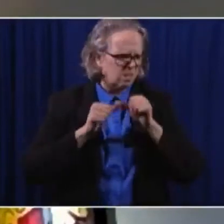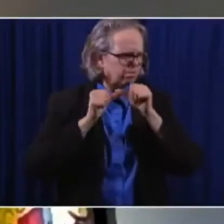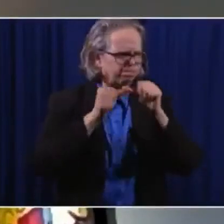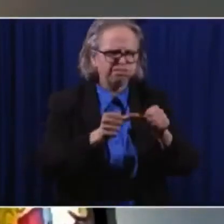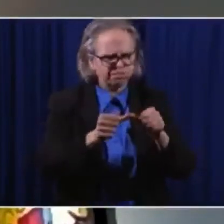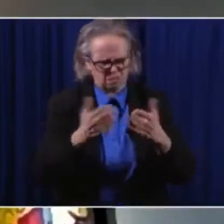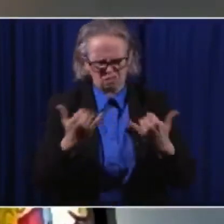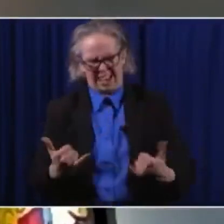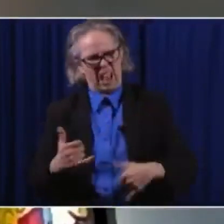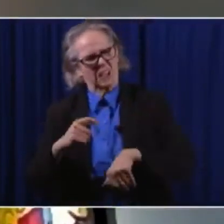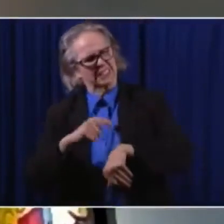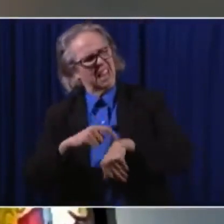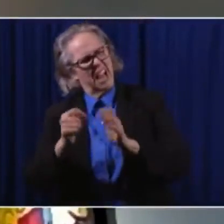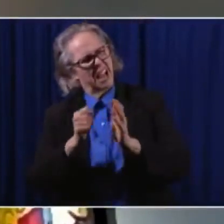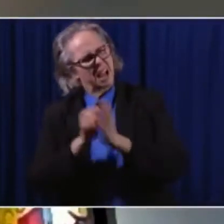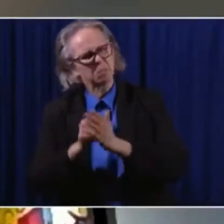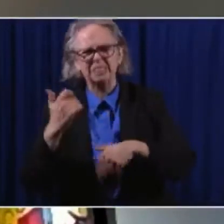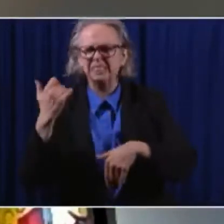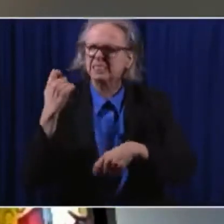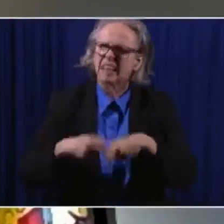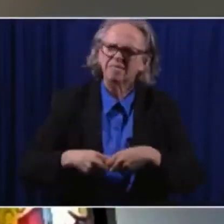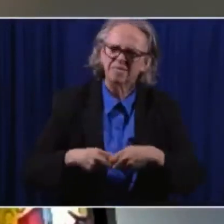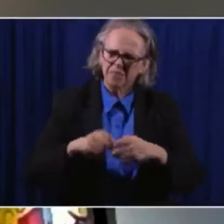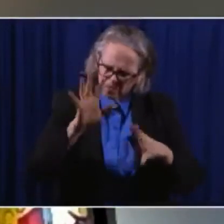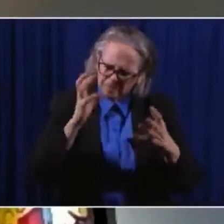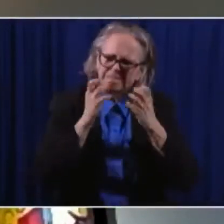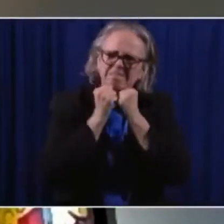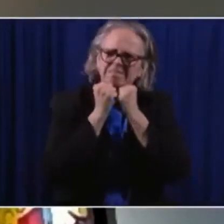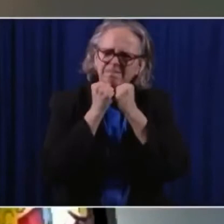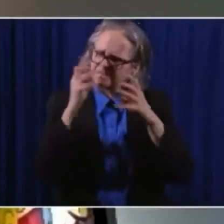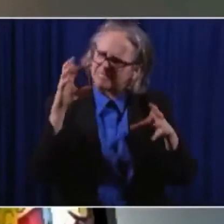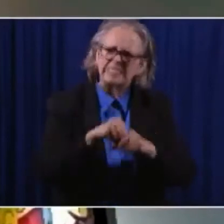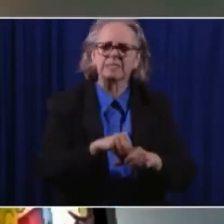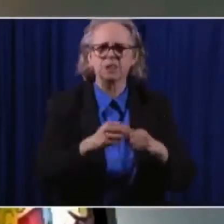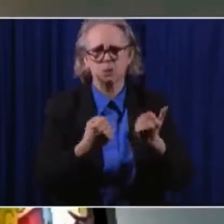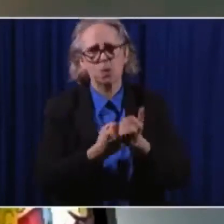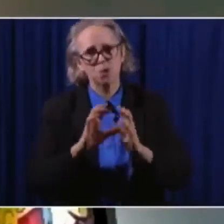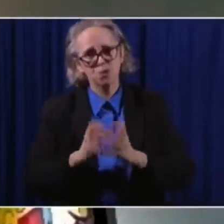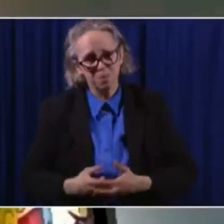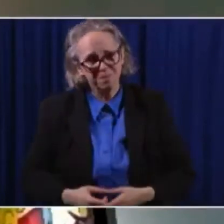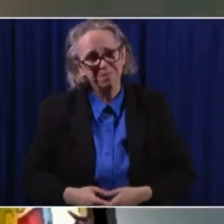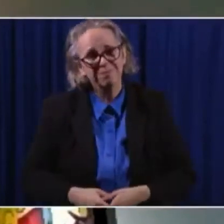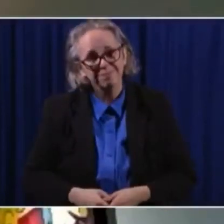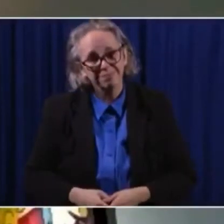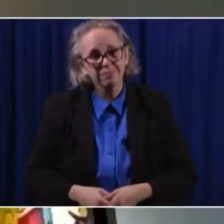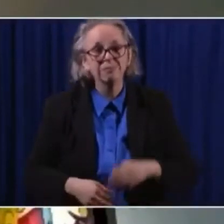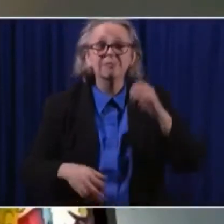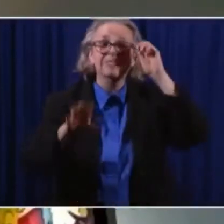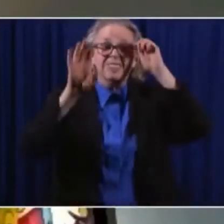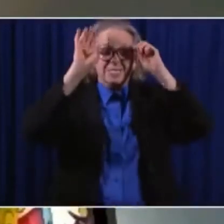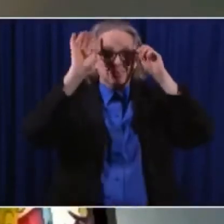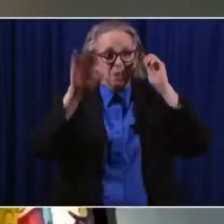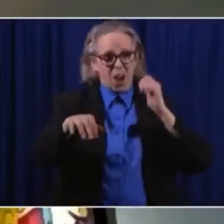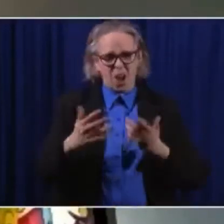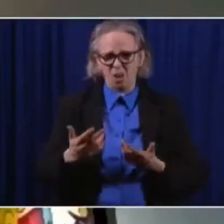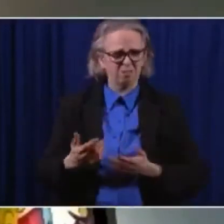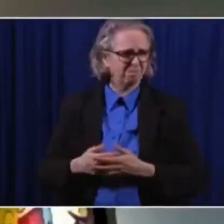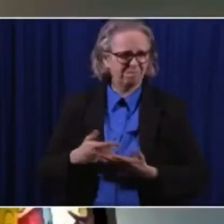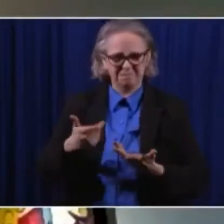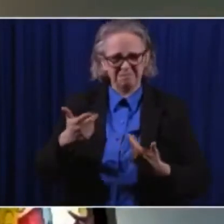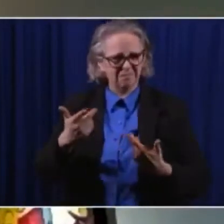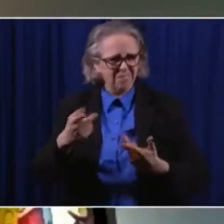Also, we know that no matter how long someone's been in recovery from a mental illness or a substance use disorder, relapse can happen under